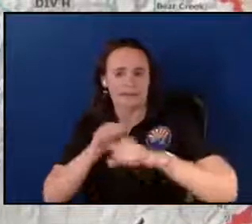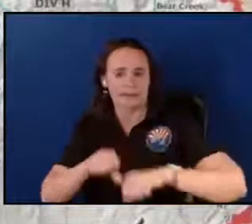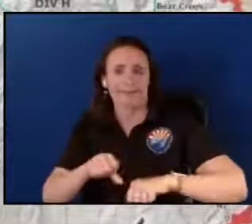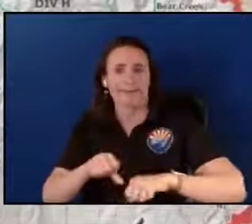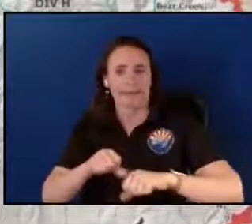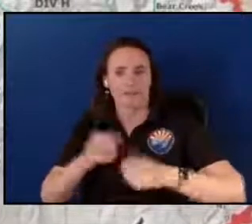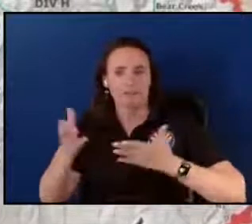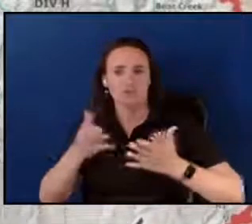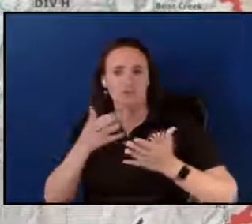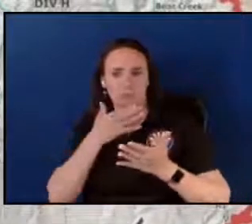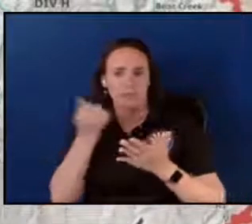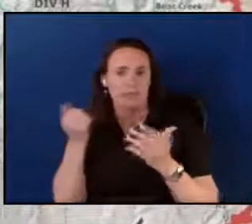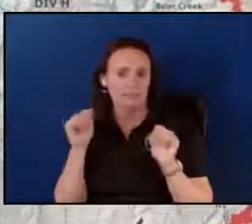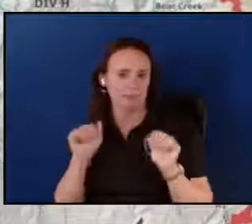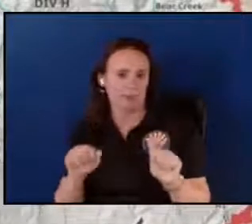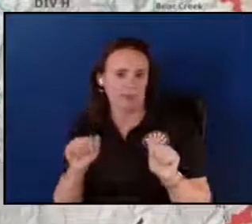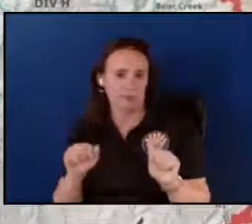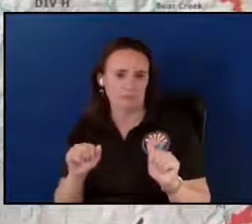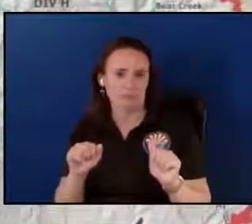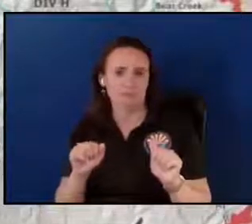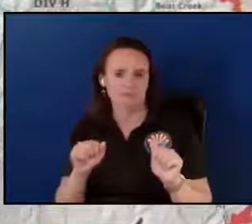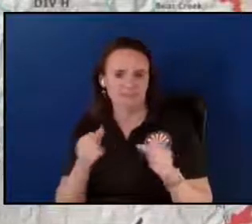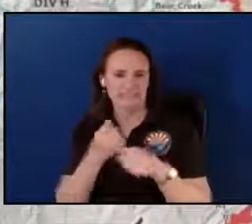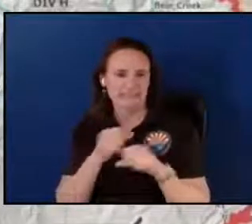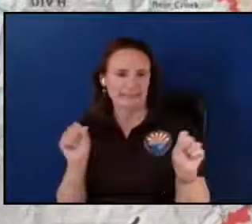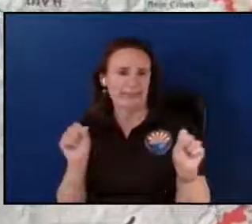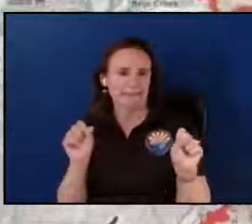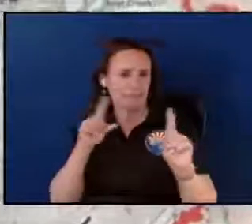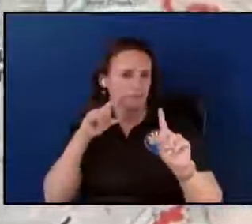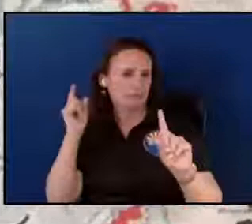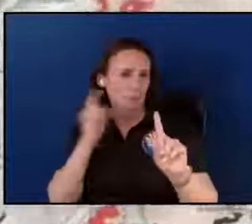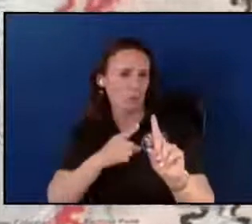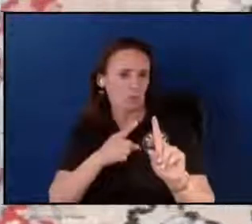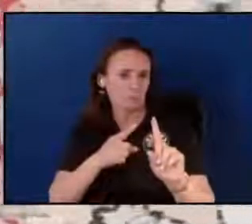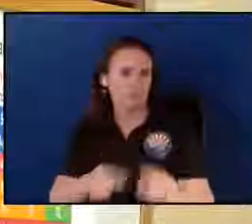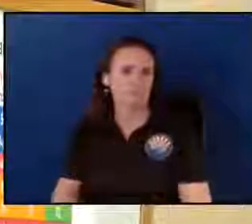best that we can and keep you safe out there, because that's our main priority. Thank you.